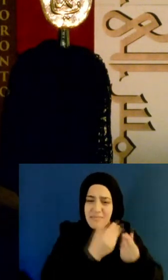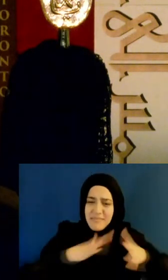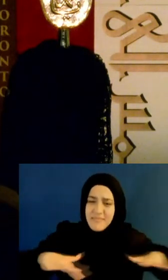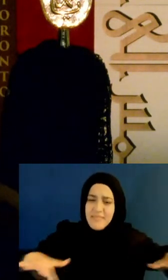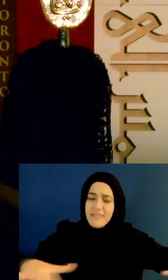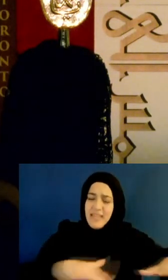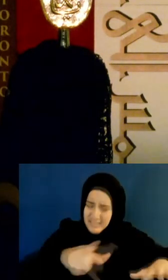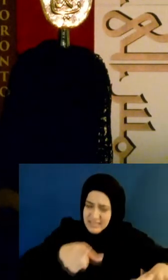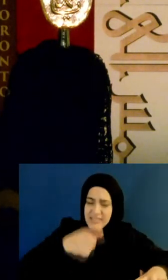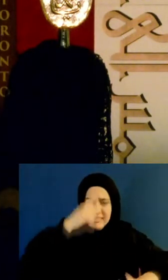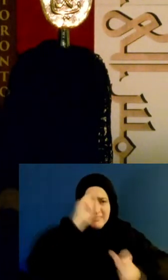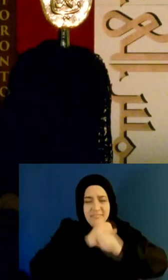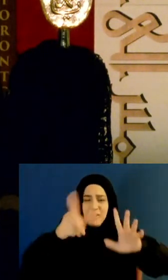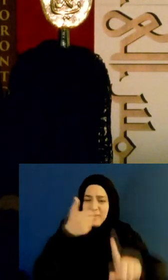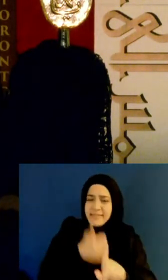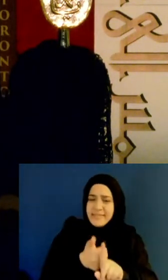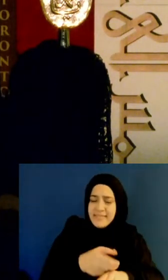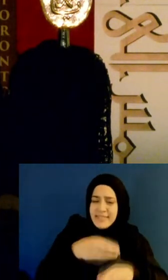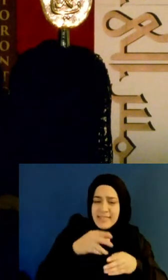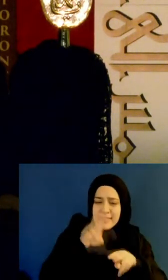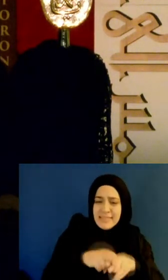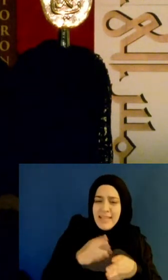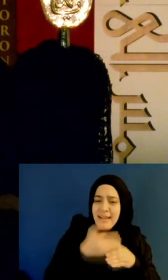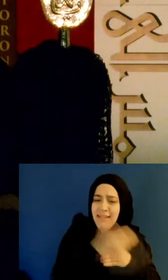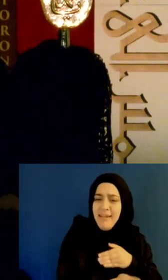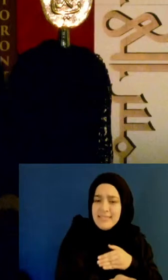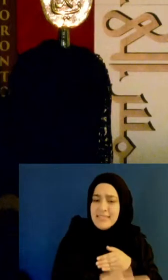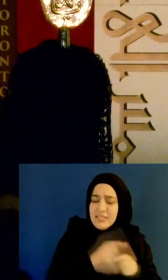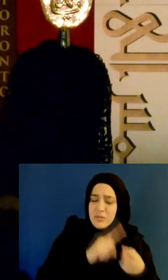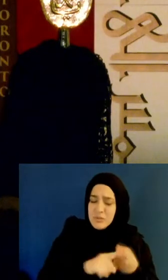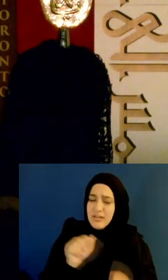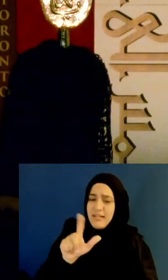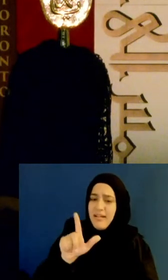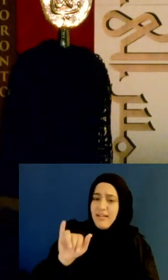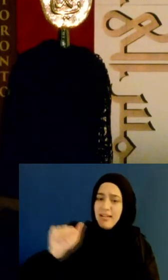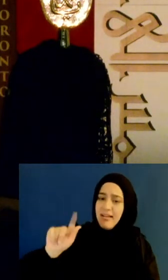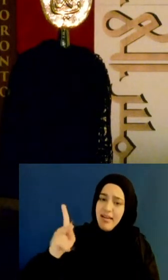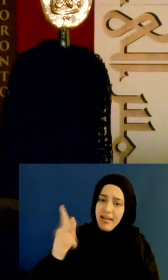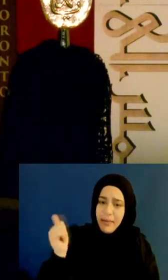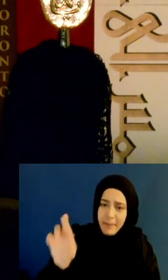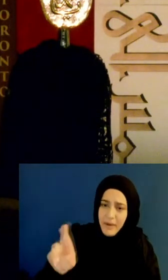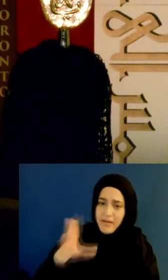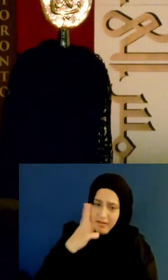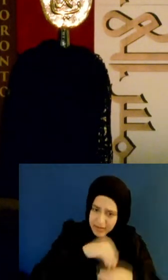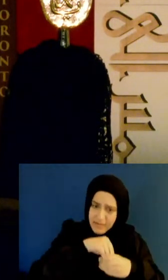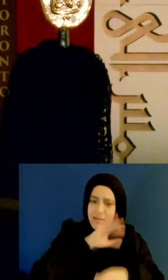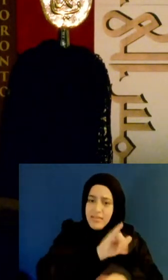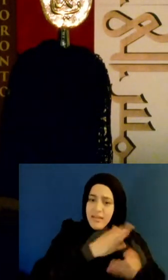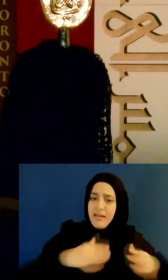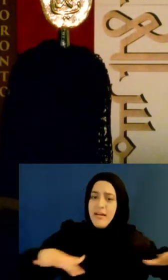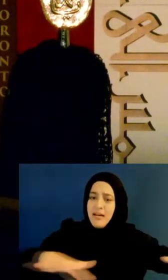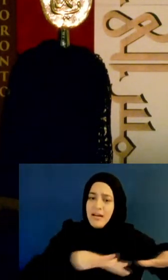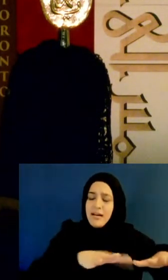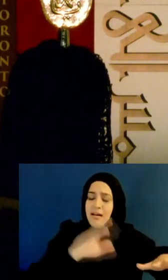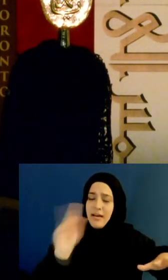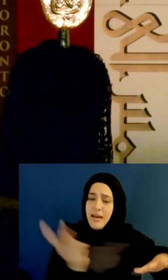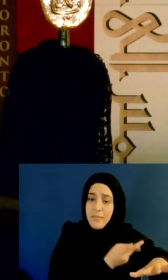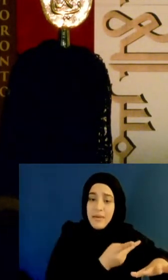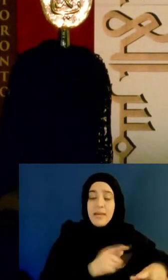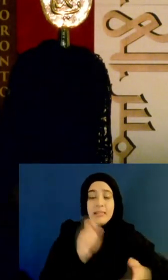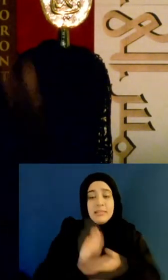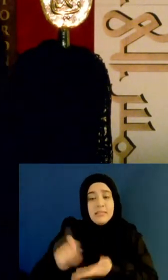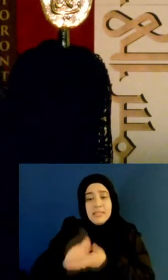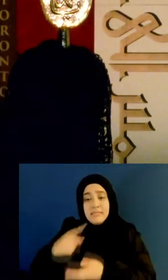in Karbala. Allah, the narrations mention that when they attacked Aliyun al-Akbar and he fell from